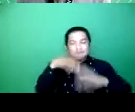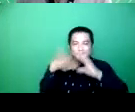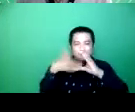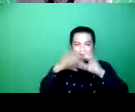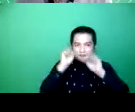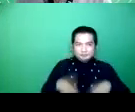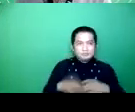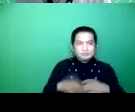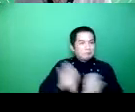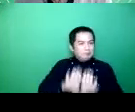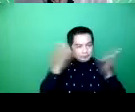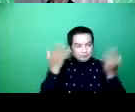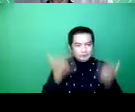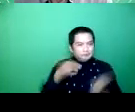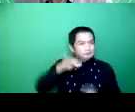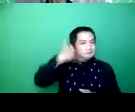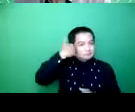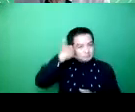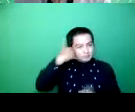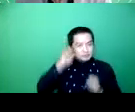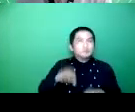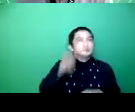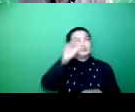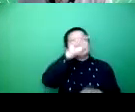You can open your phone right now and find out what's the weather in